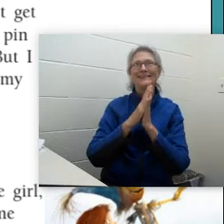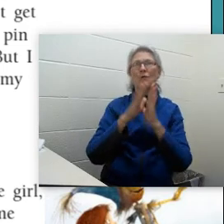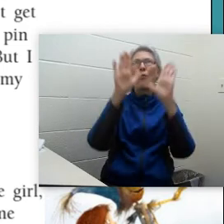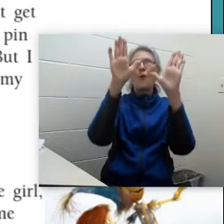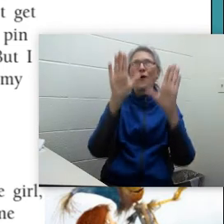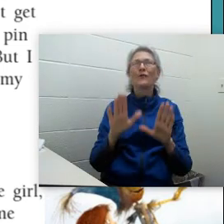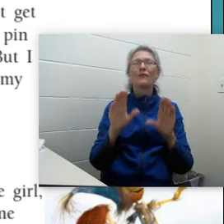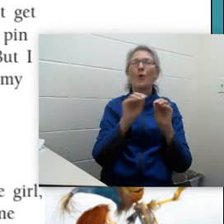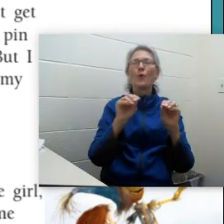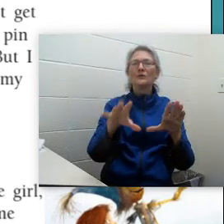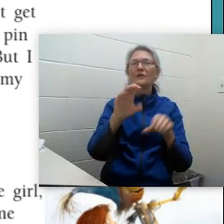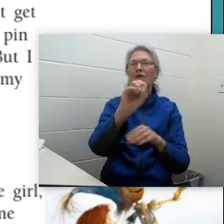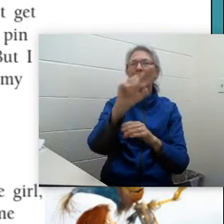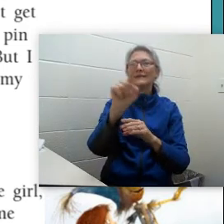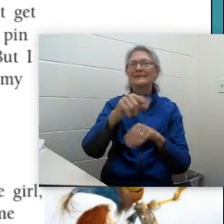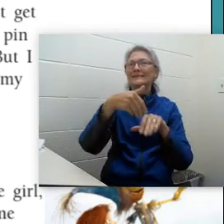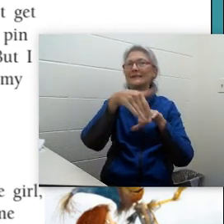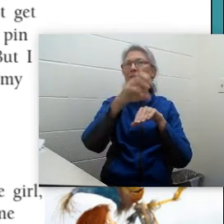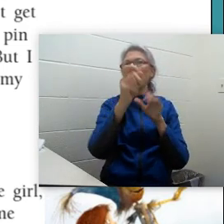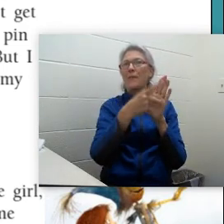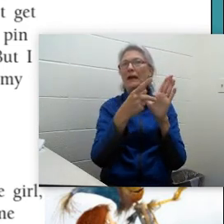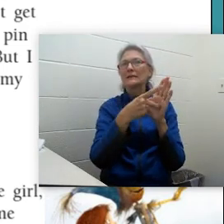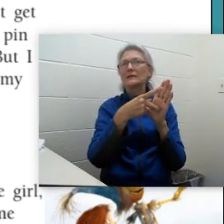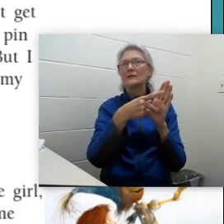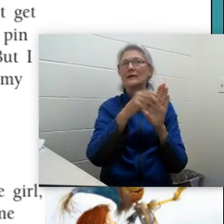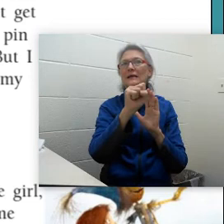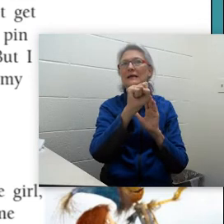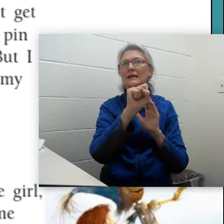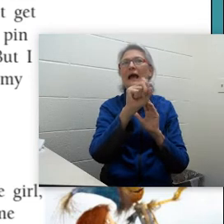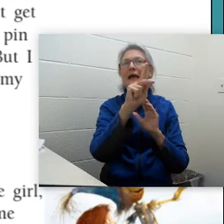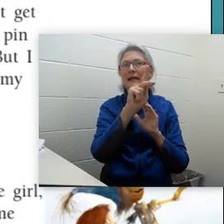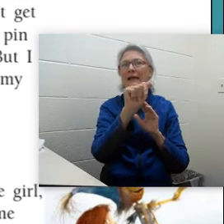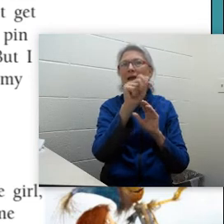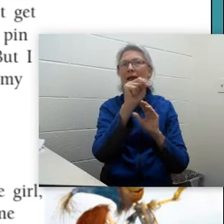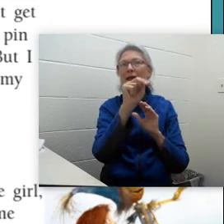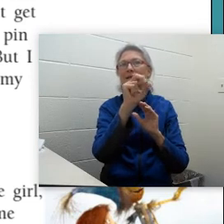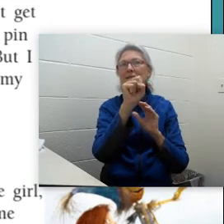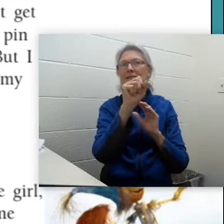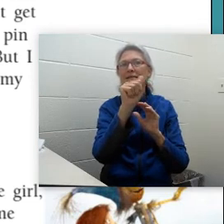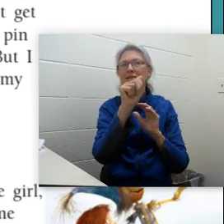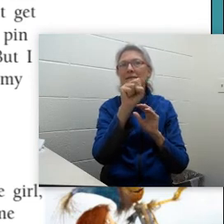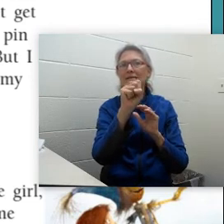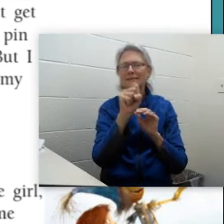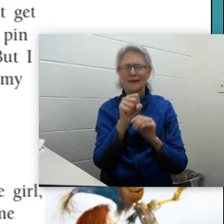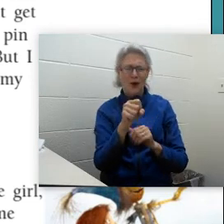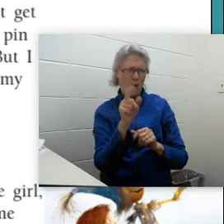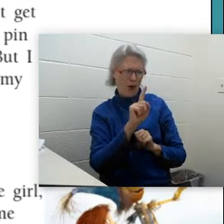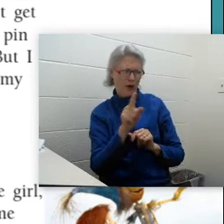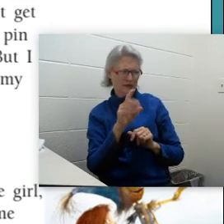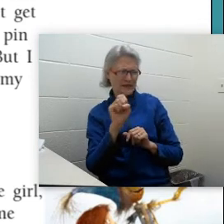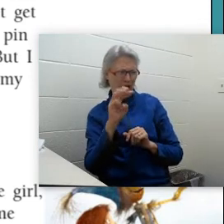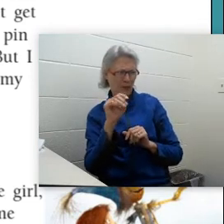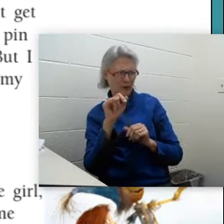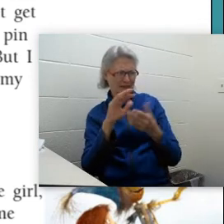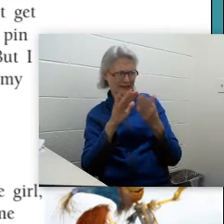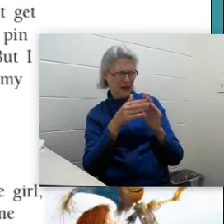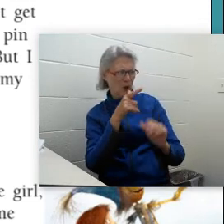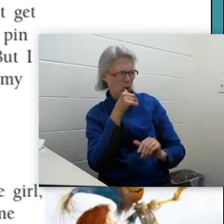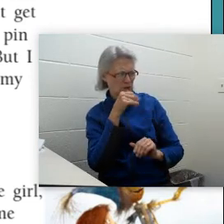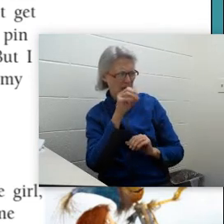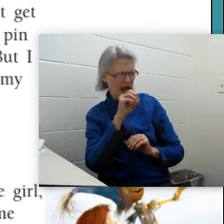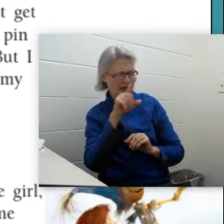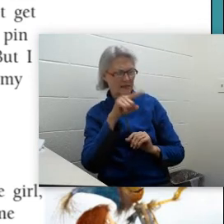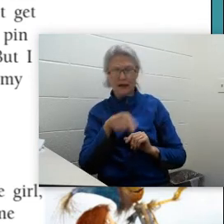Kansas." "Where is the Emerald City?" he inquired, "and who is Oz?" "Why, don't you